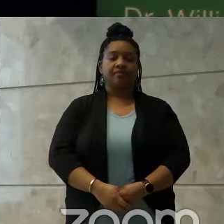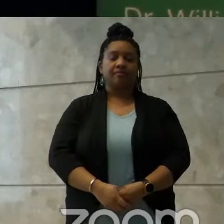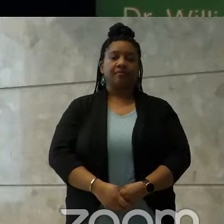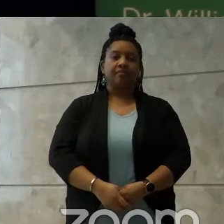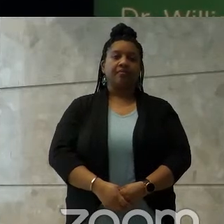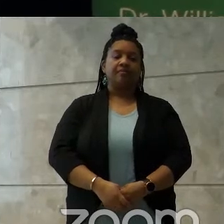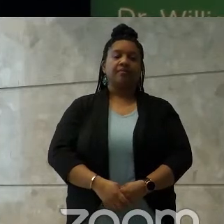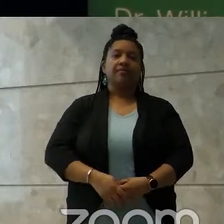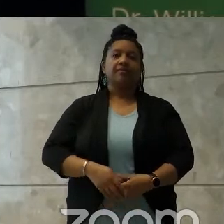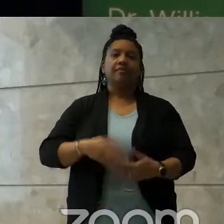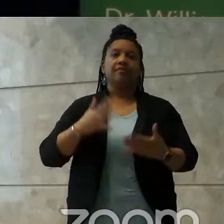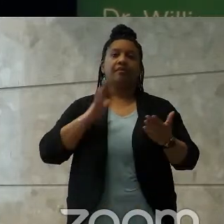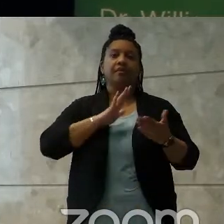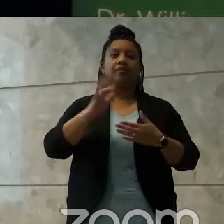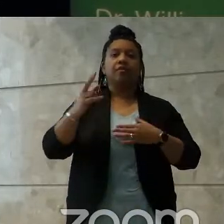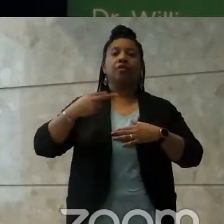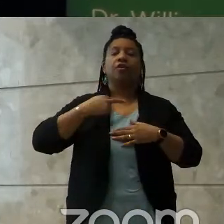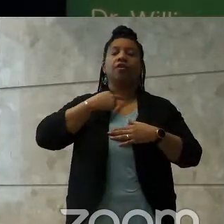Lift every